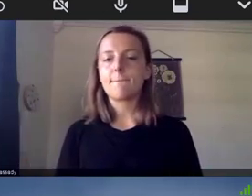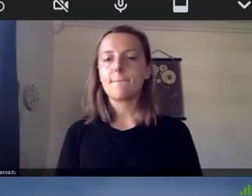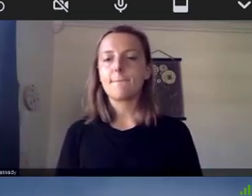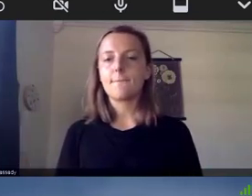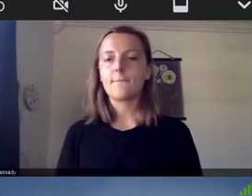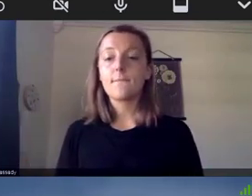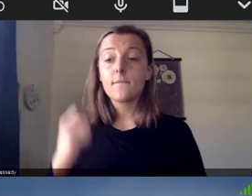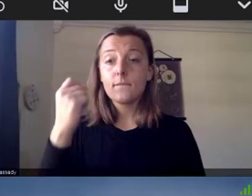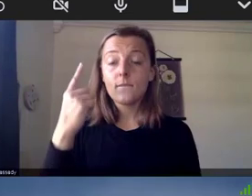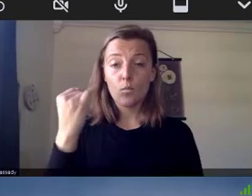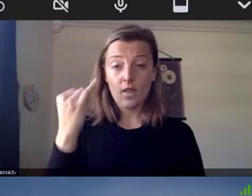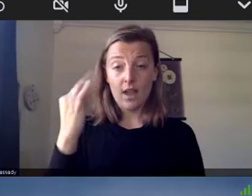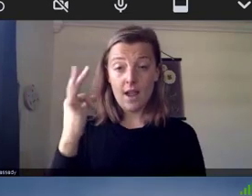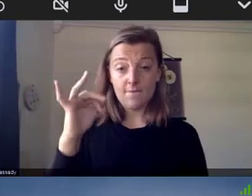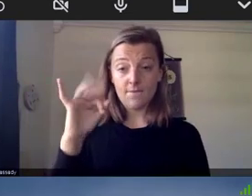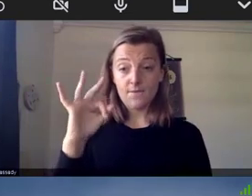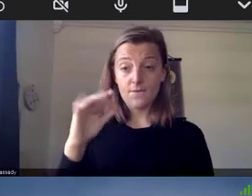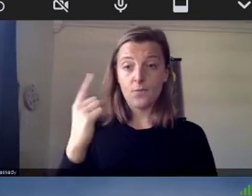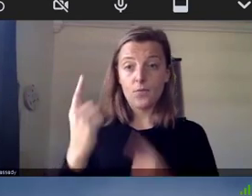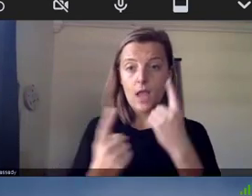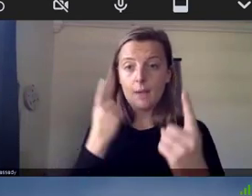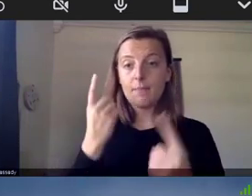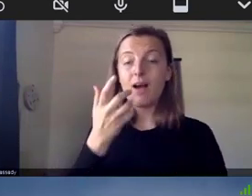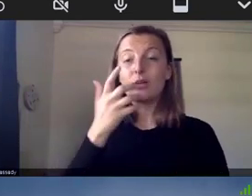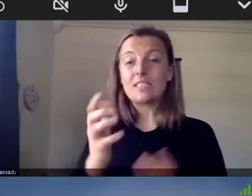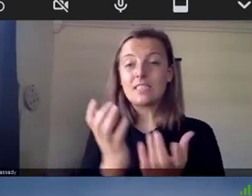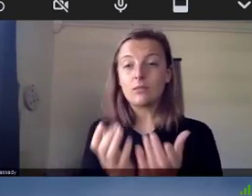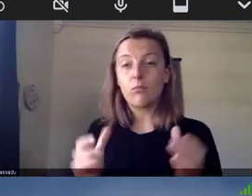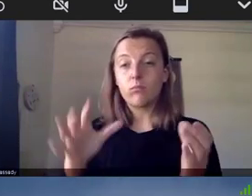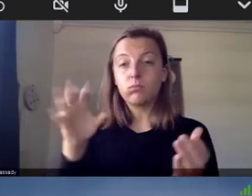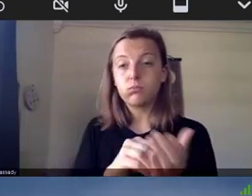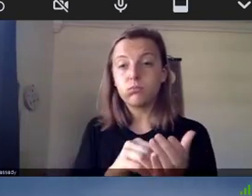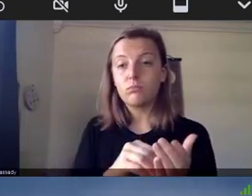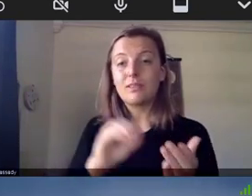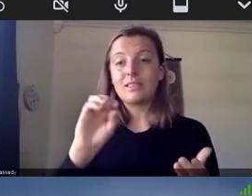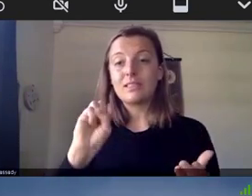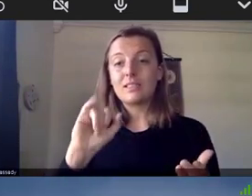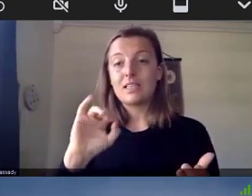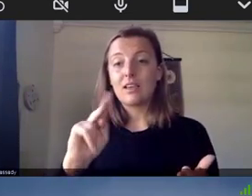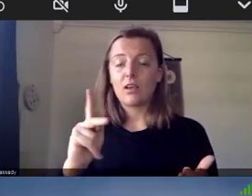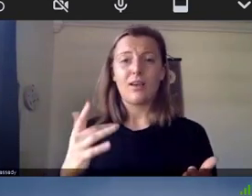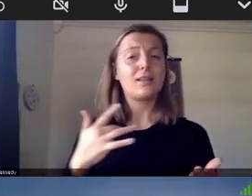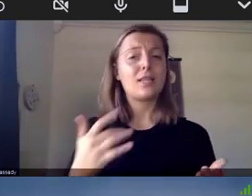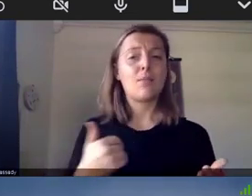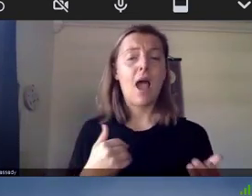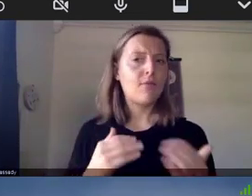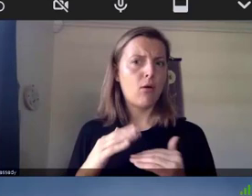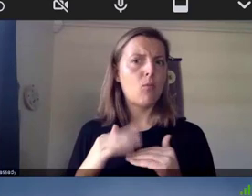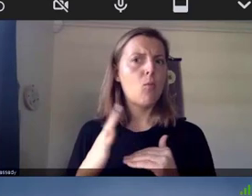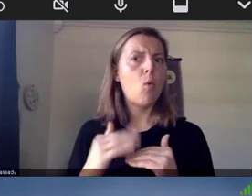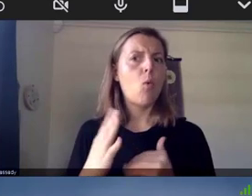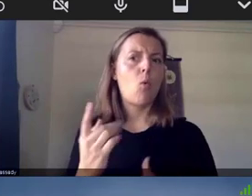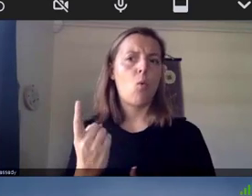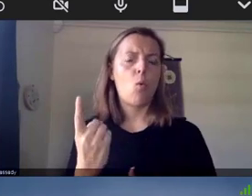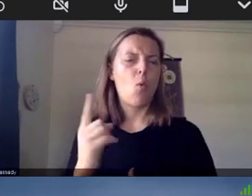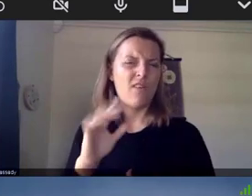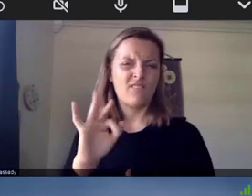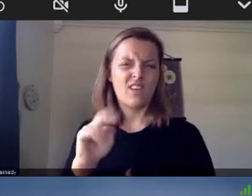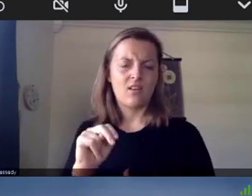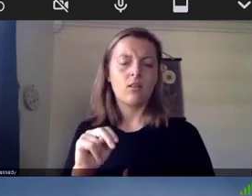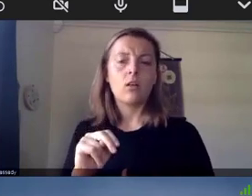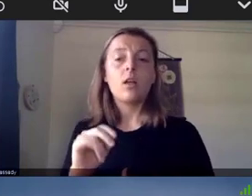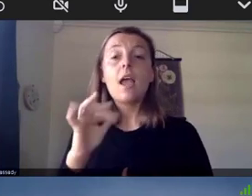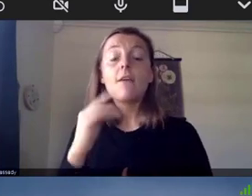more than one fin on it, right? So I don't know if you've ever built your own computer. You look at like a motherboard or a graphics card, they're all going to